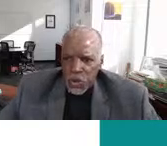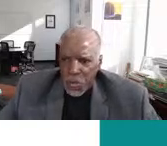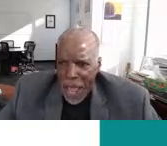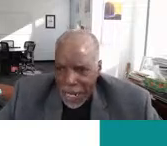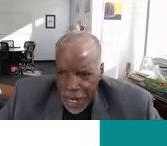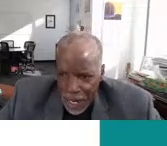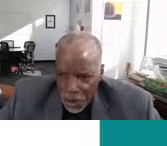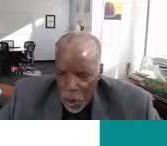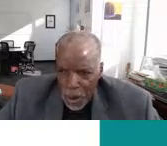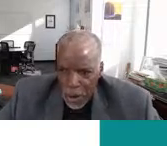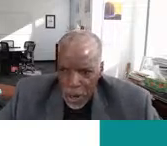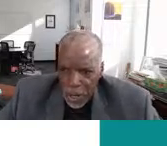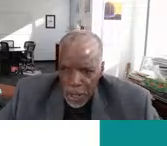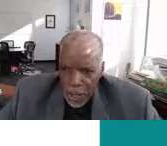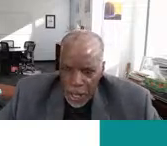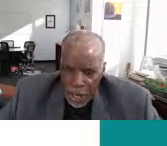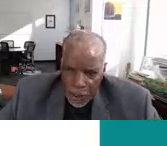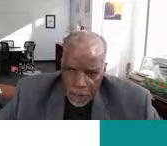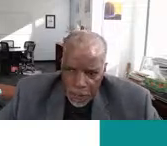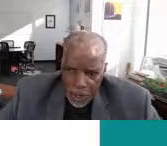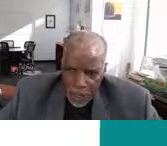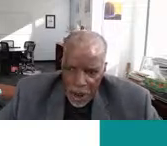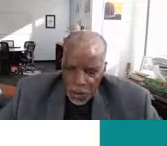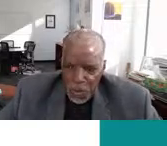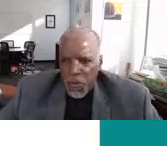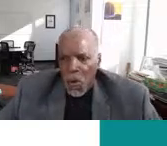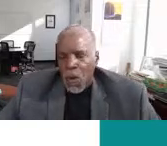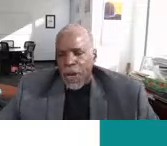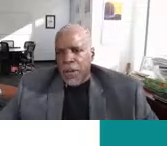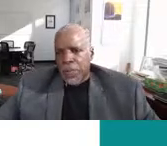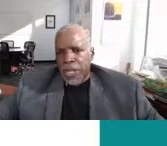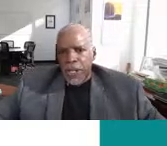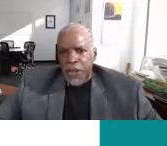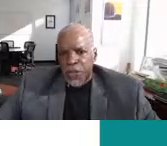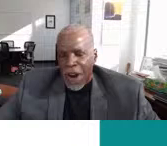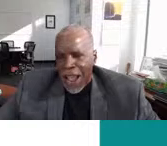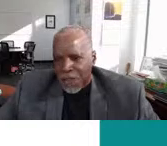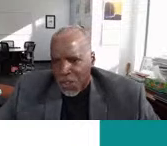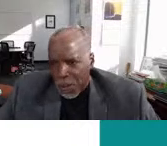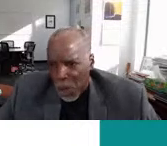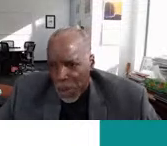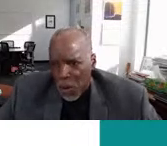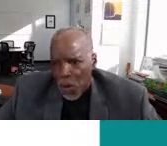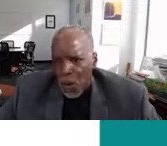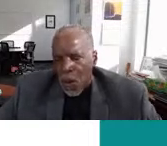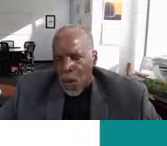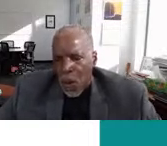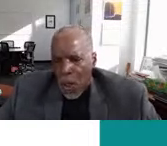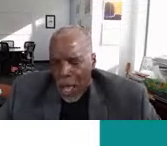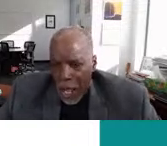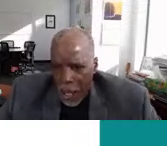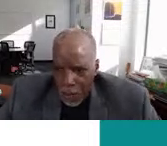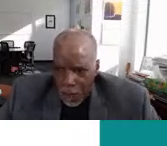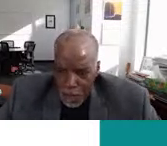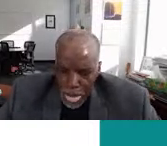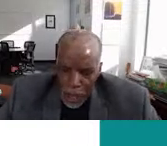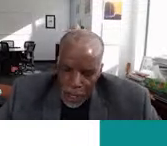conversation was back in October, and that was before we completed the draft supplemental